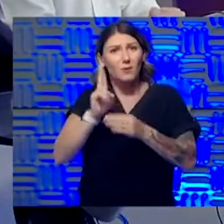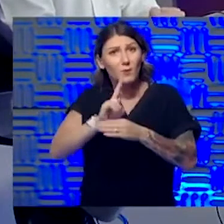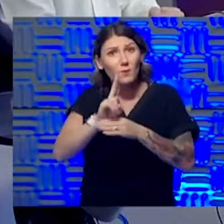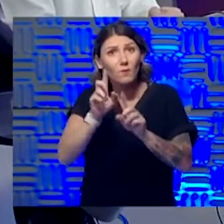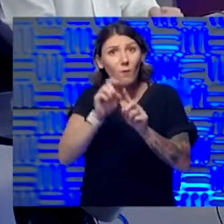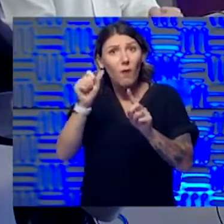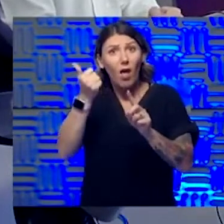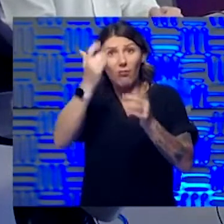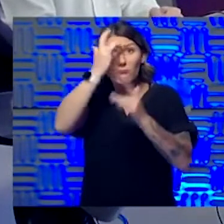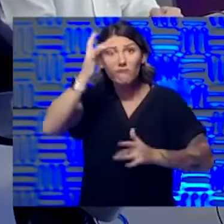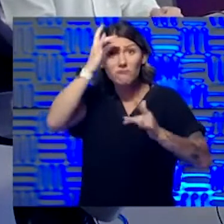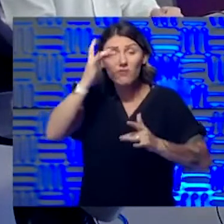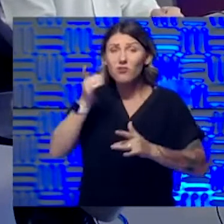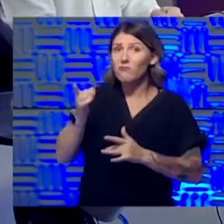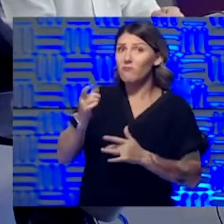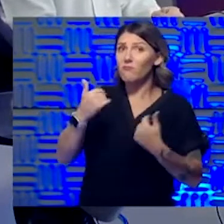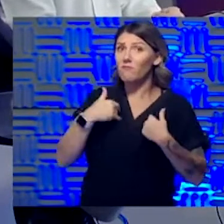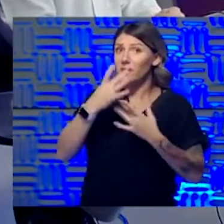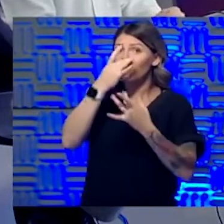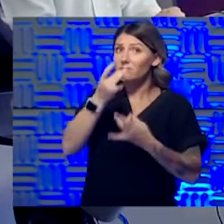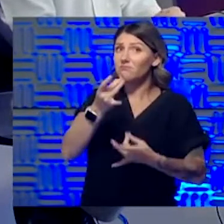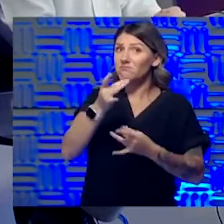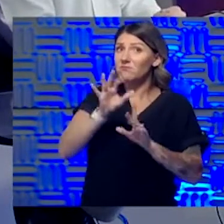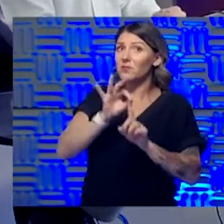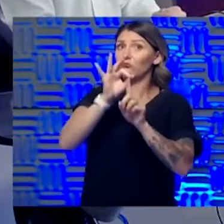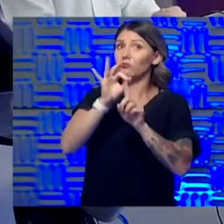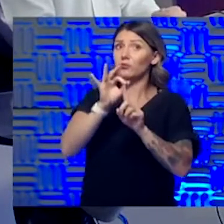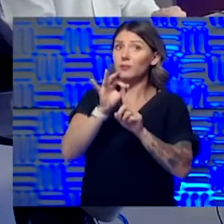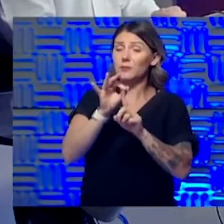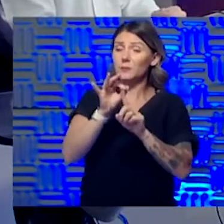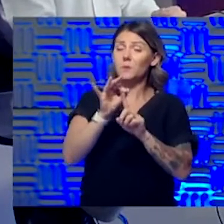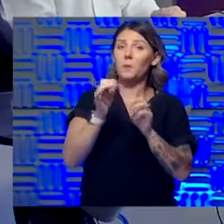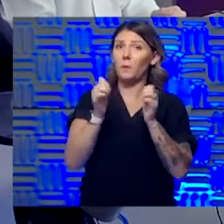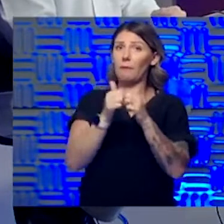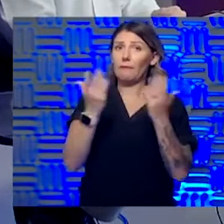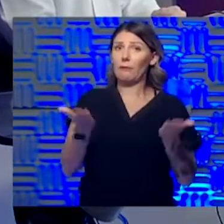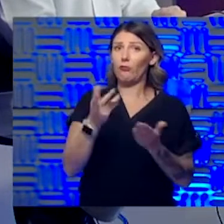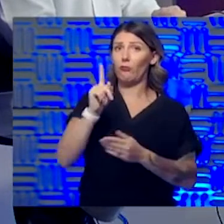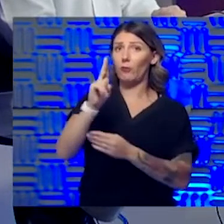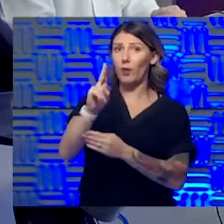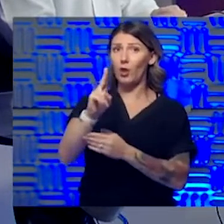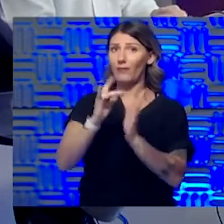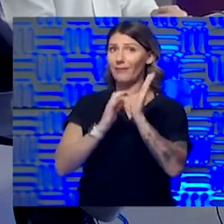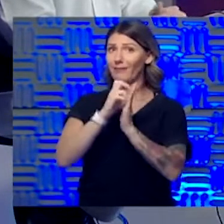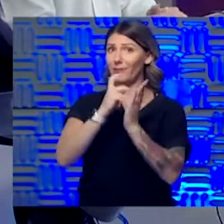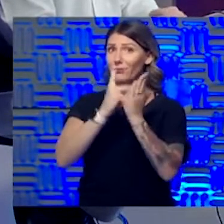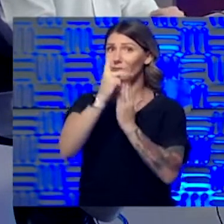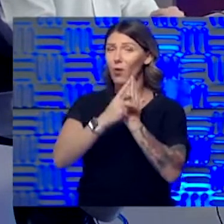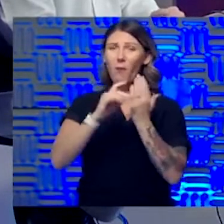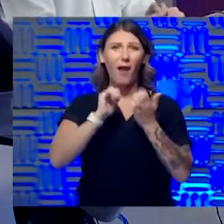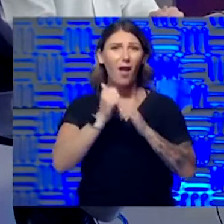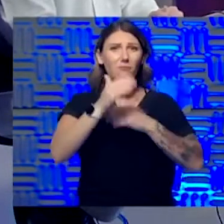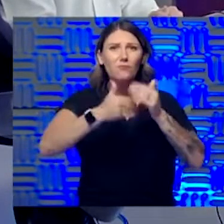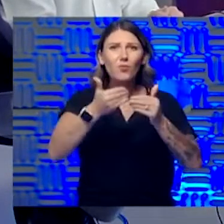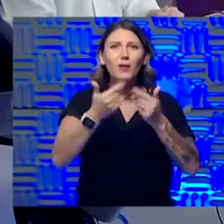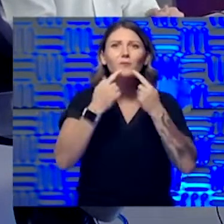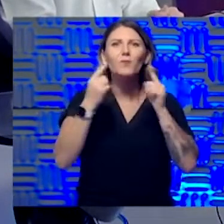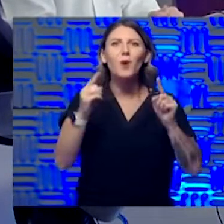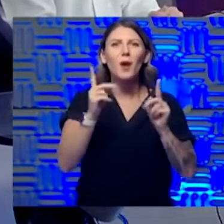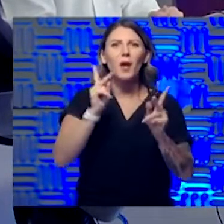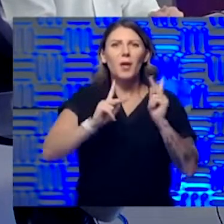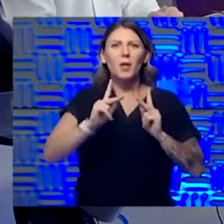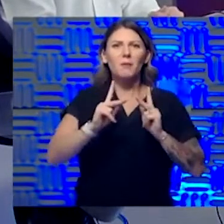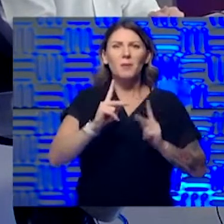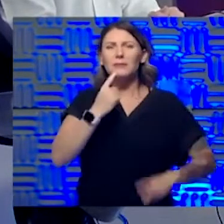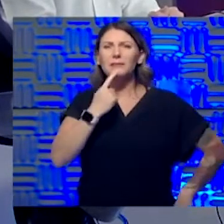special interest for a long time here at KU, talk to us a little bit about how that process works, because people think, well, why would you take